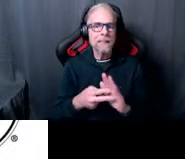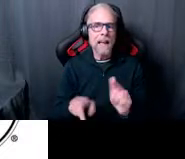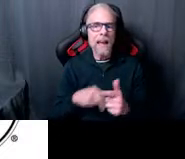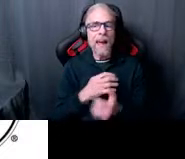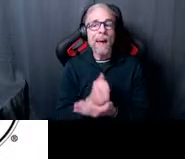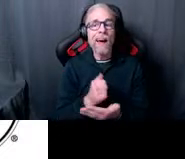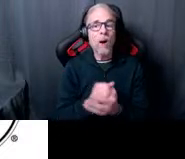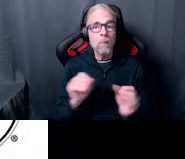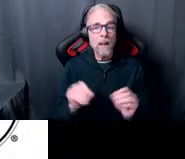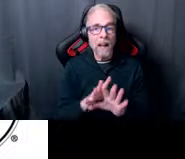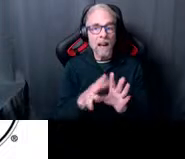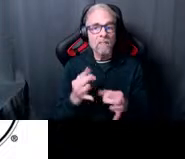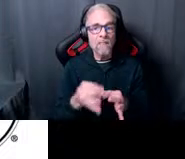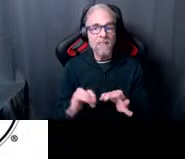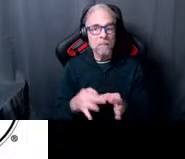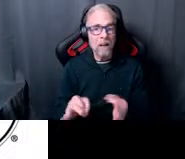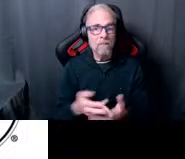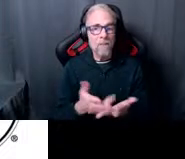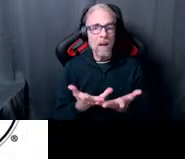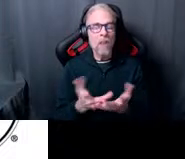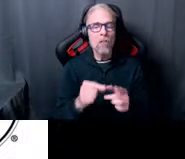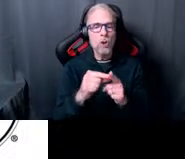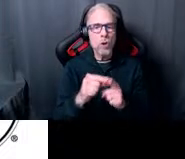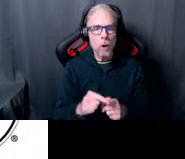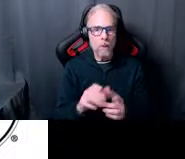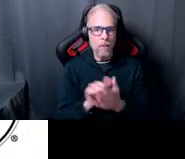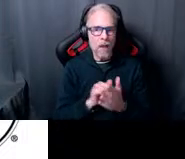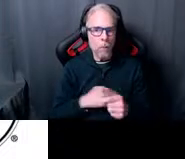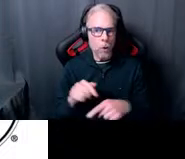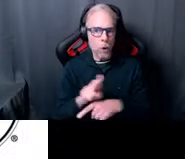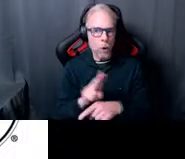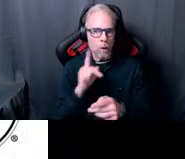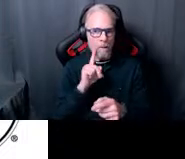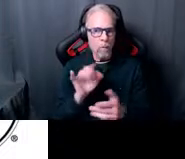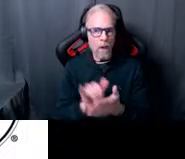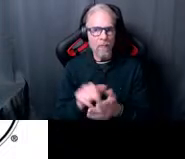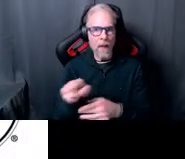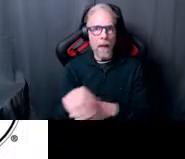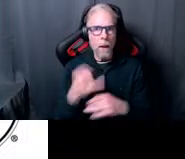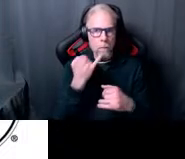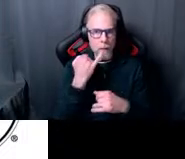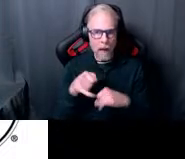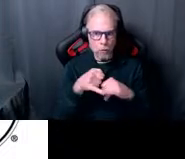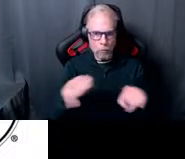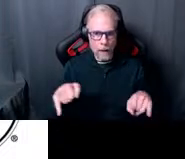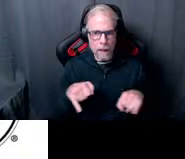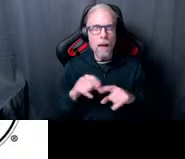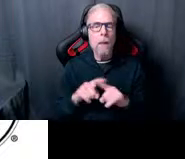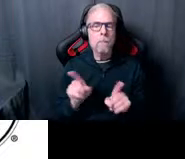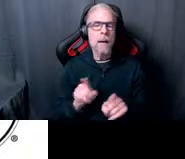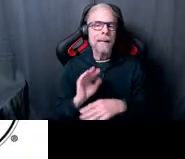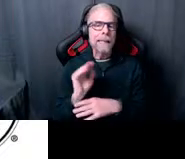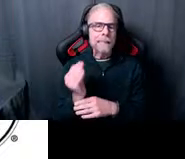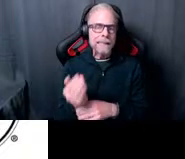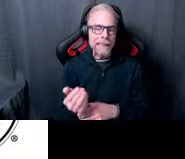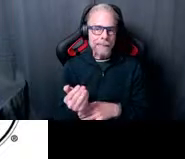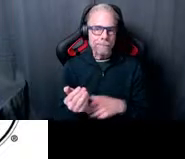and simplify the terminology that we used for that boundary, but it seemed to